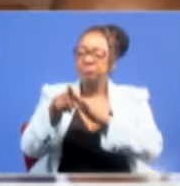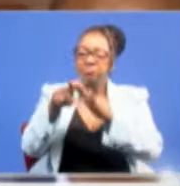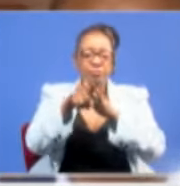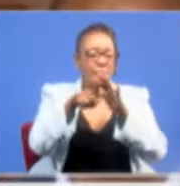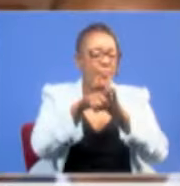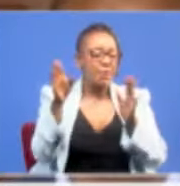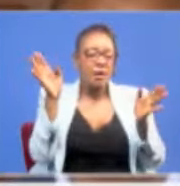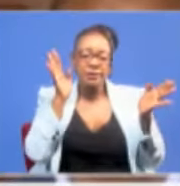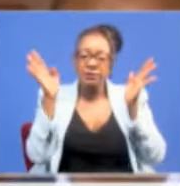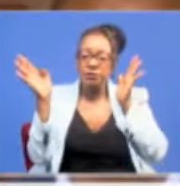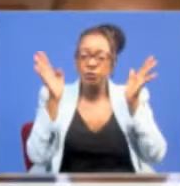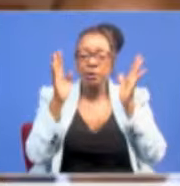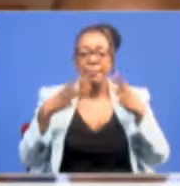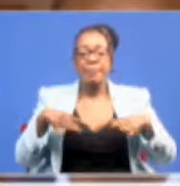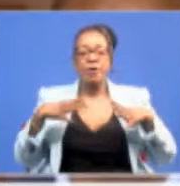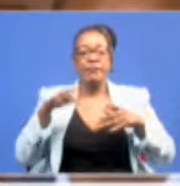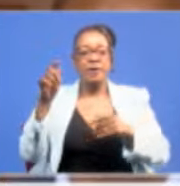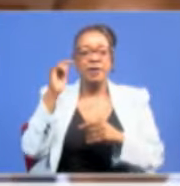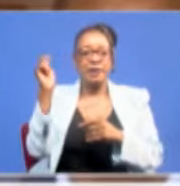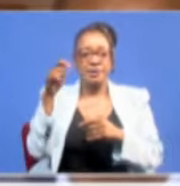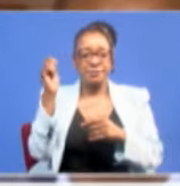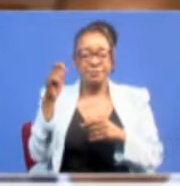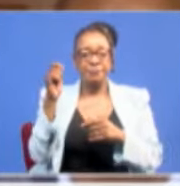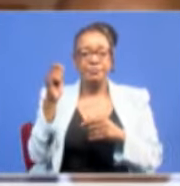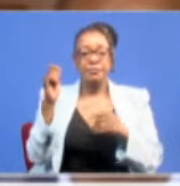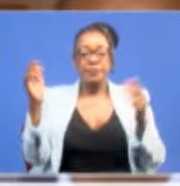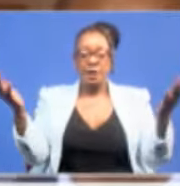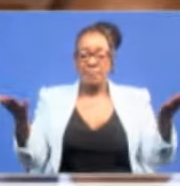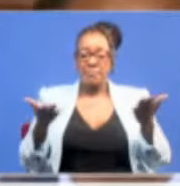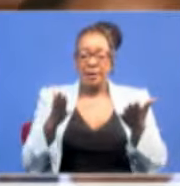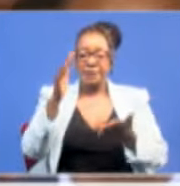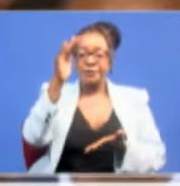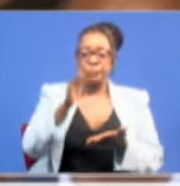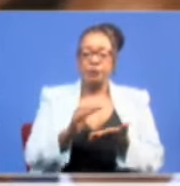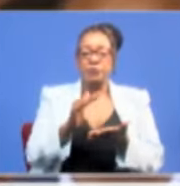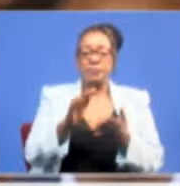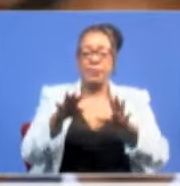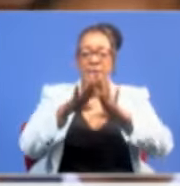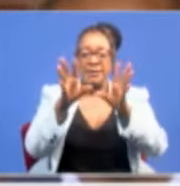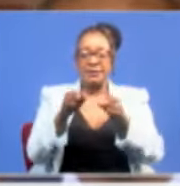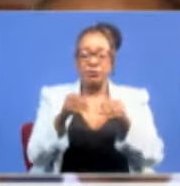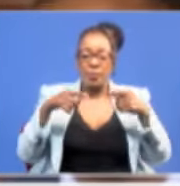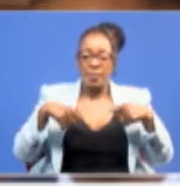Kenya. And they came back and reduced the budget on their own